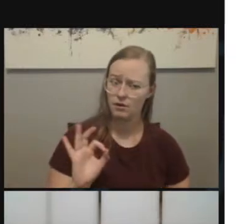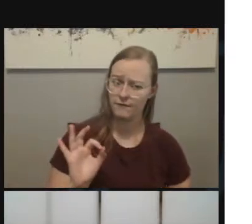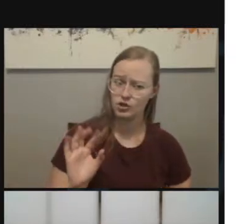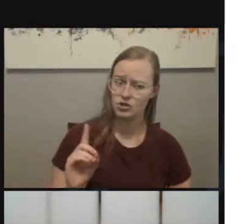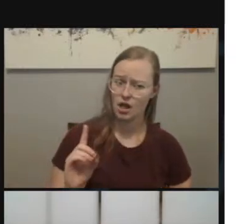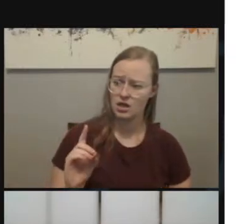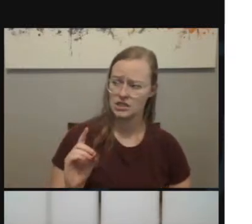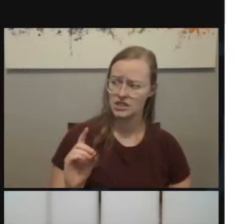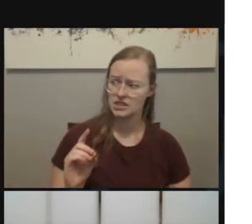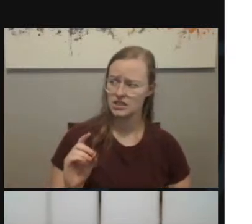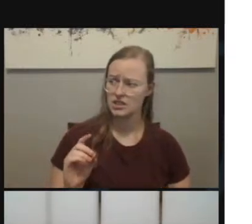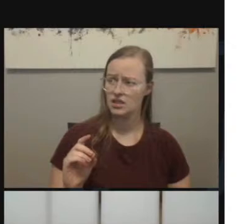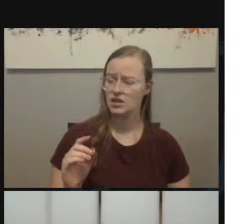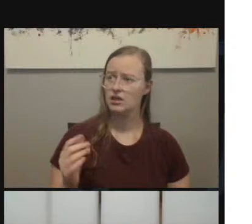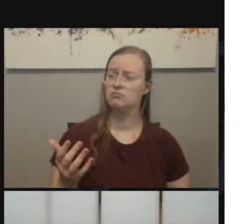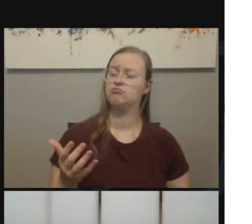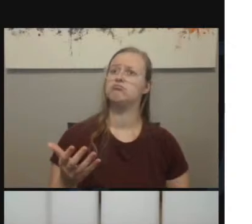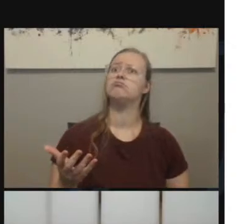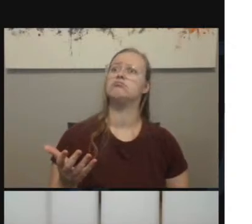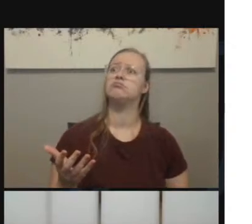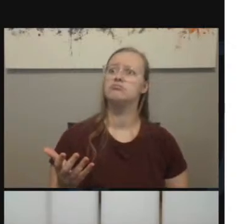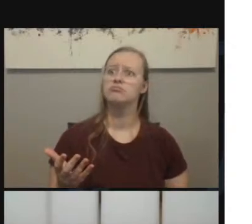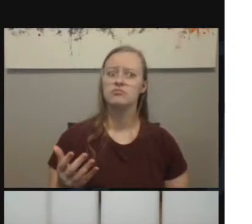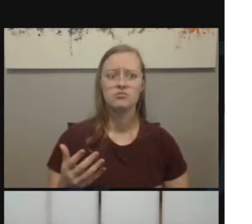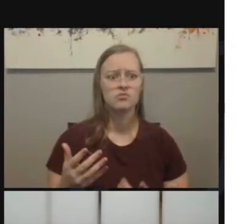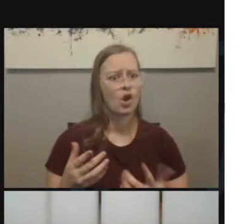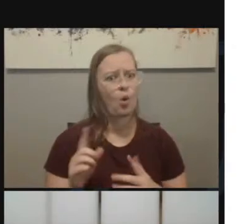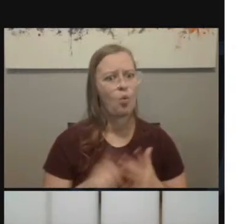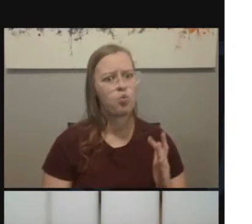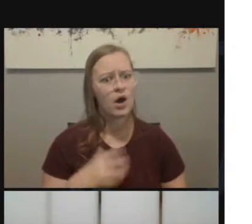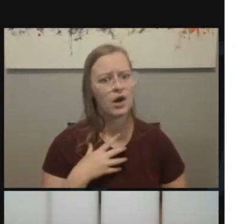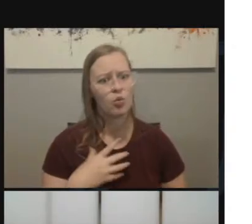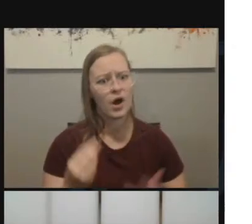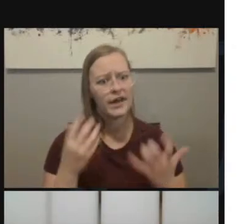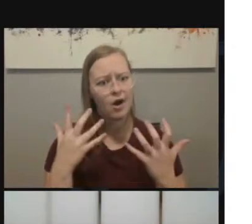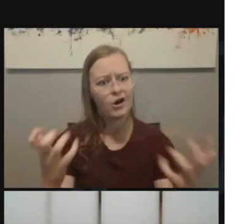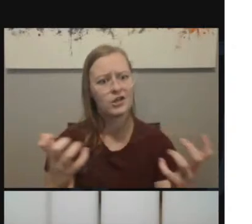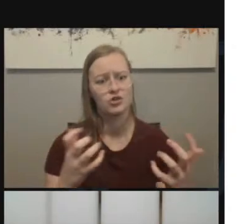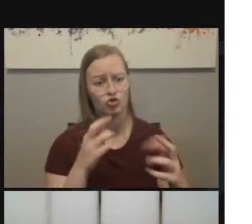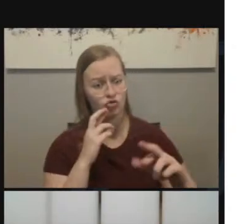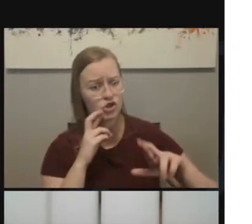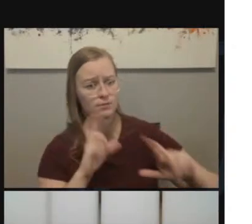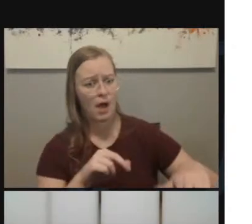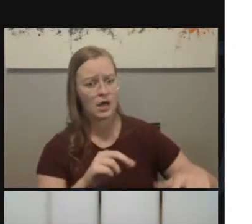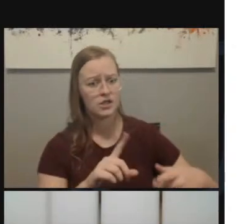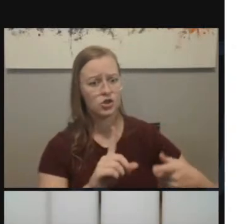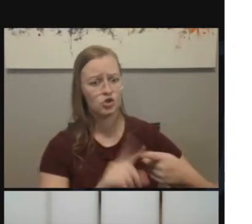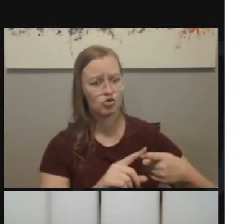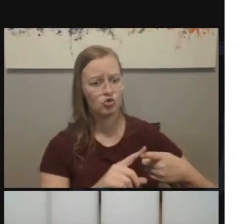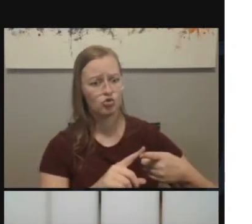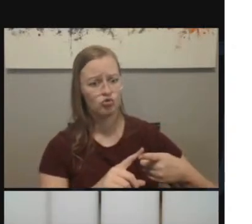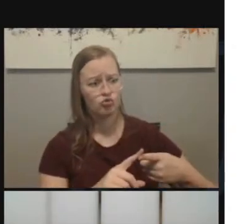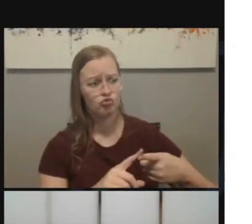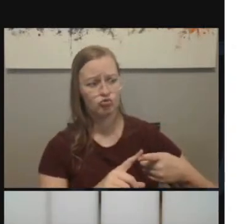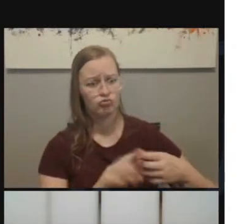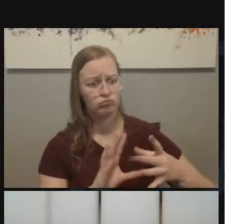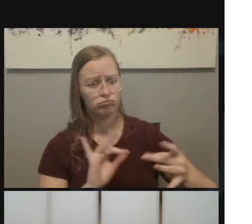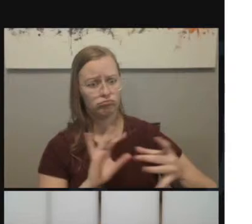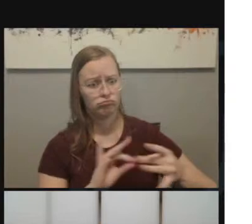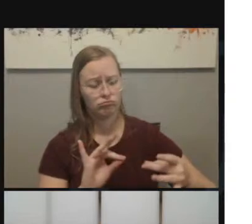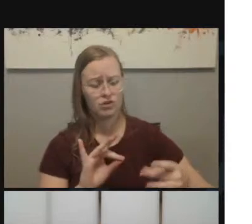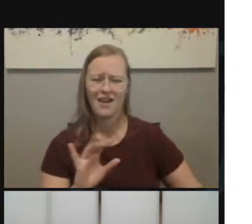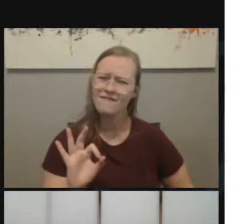in parroting what a white audience was responding to his remarks, was Douglass saying